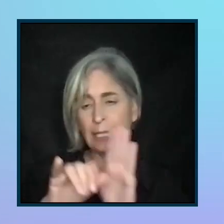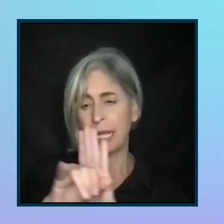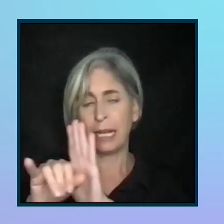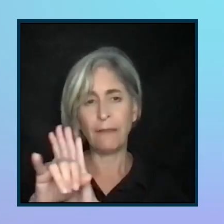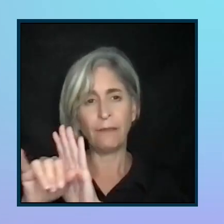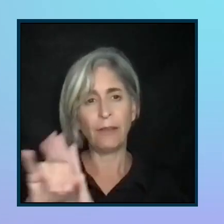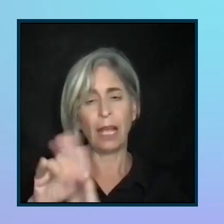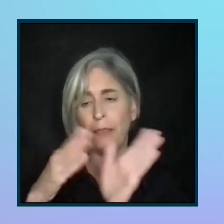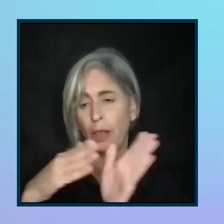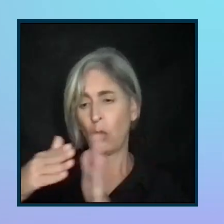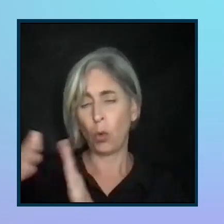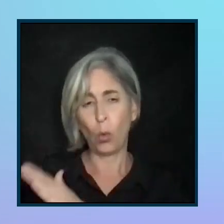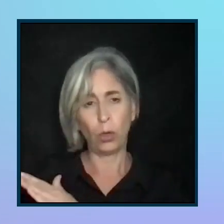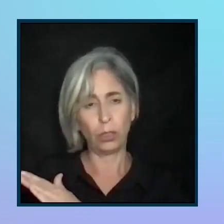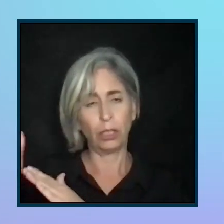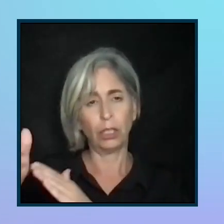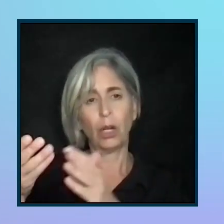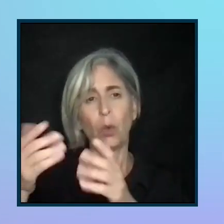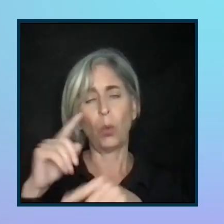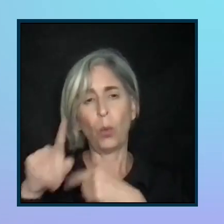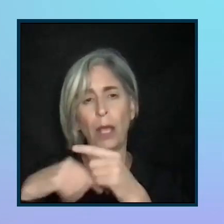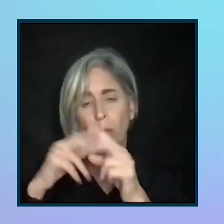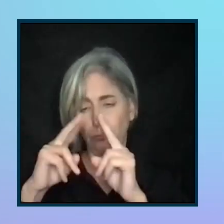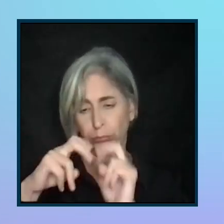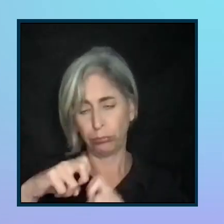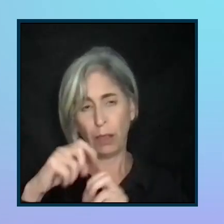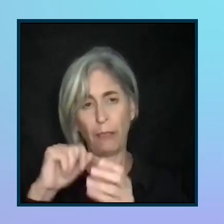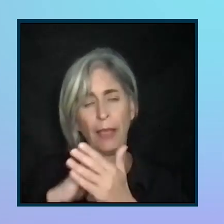reading order as we are going through that process.